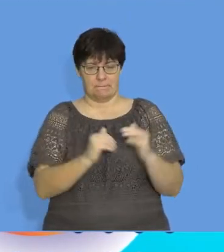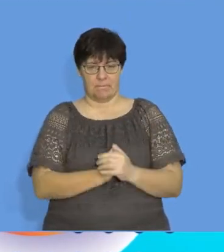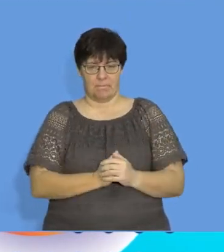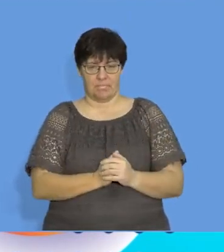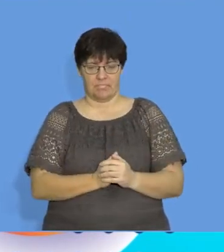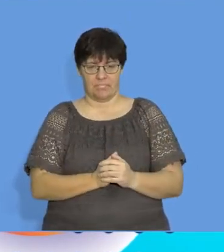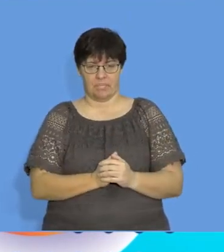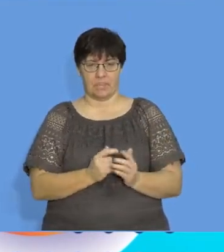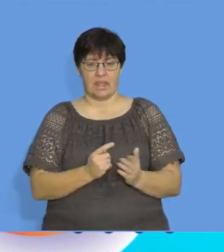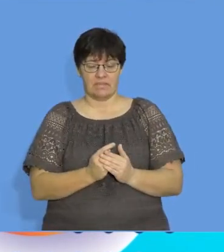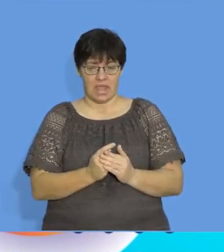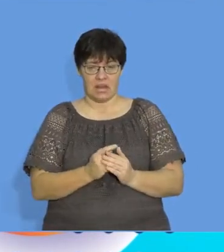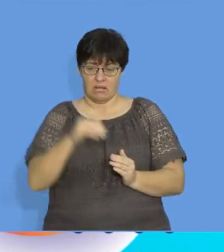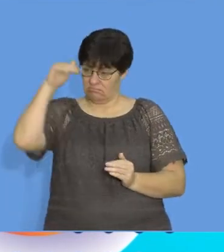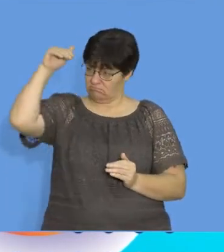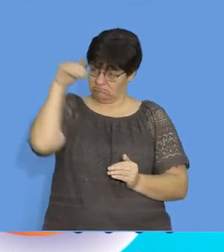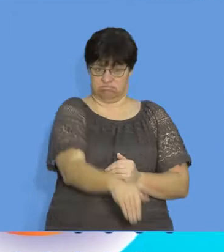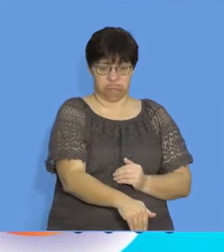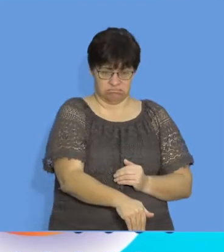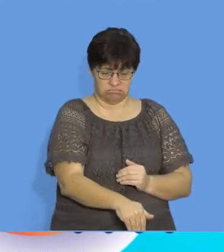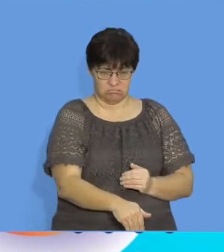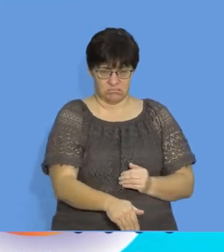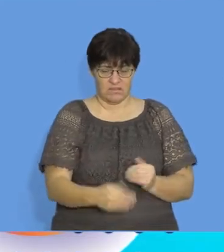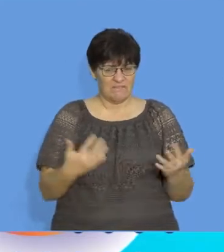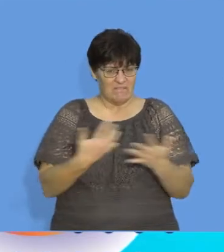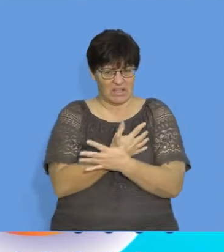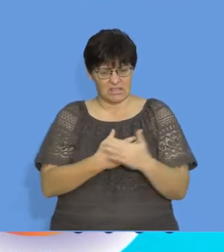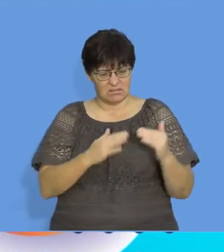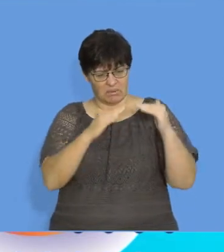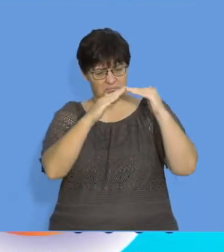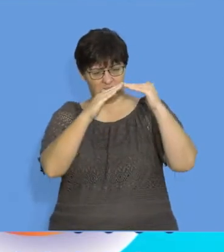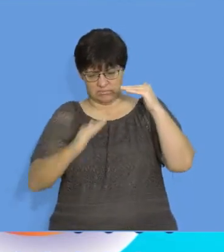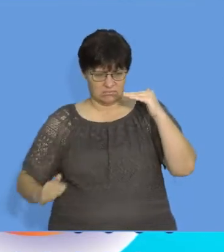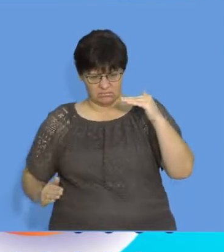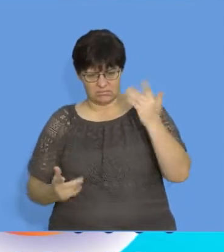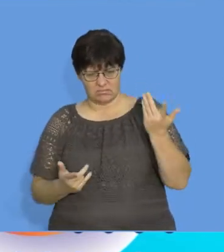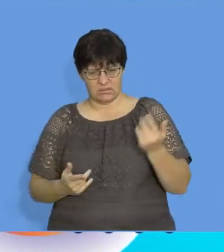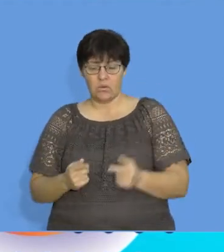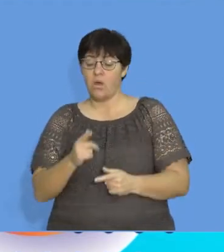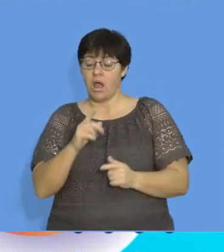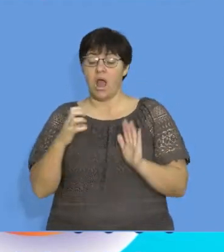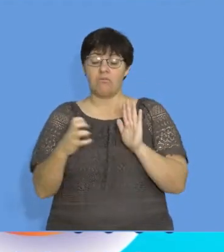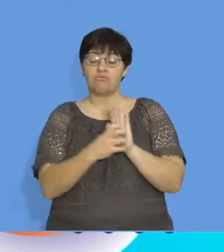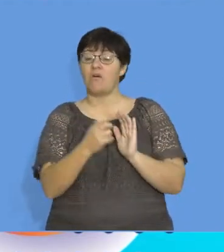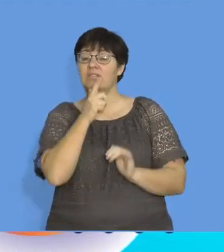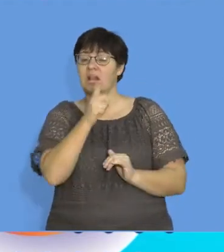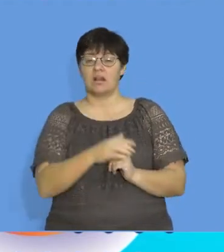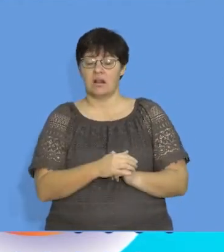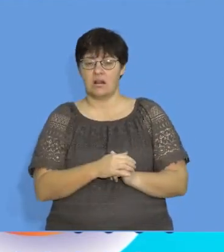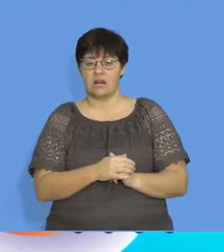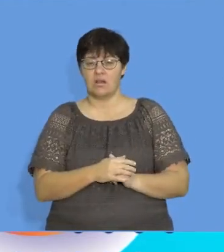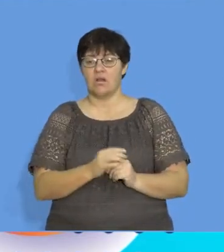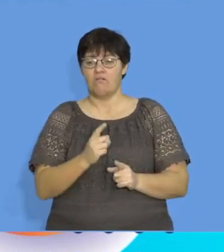Then we've got an instantaneous straight line. So what the graph is telling you is he went from